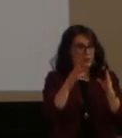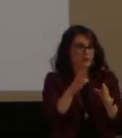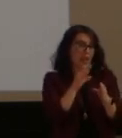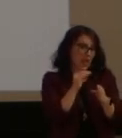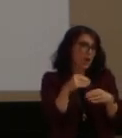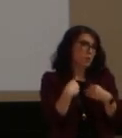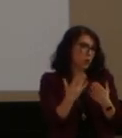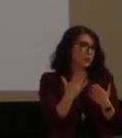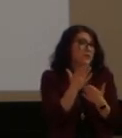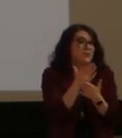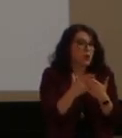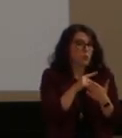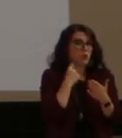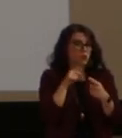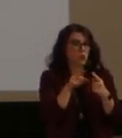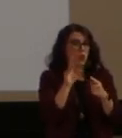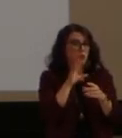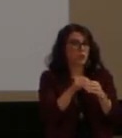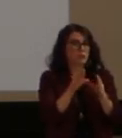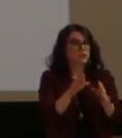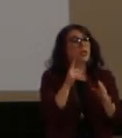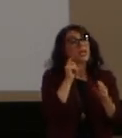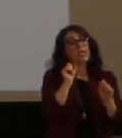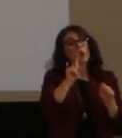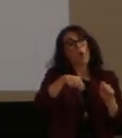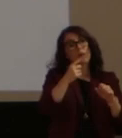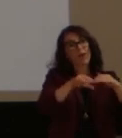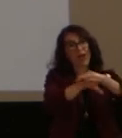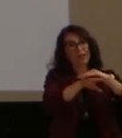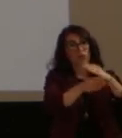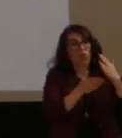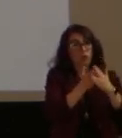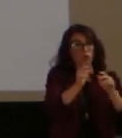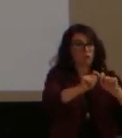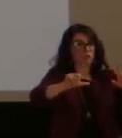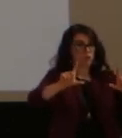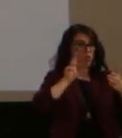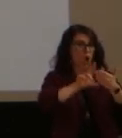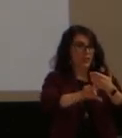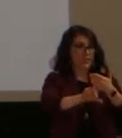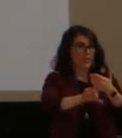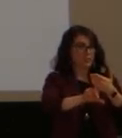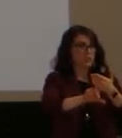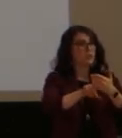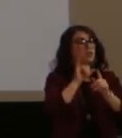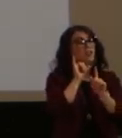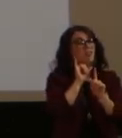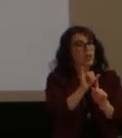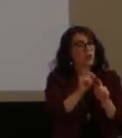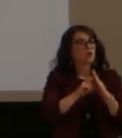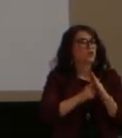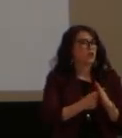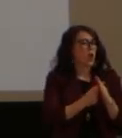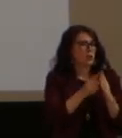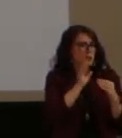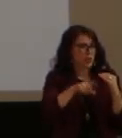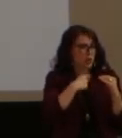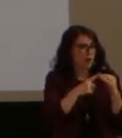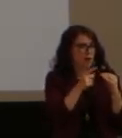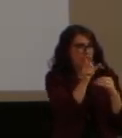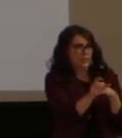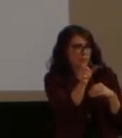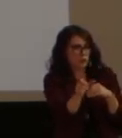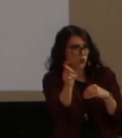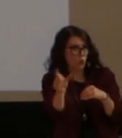to participants. It can only be accessed by logging into the research platform. This is where you start getting into individual level